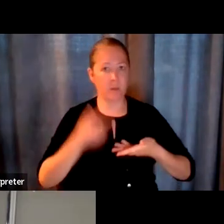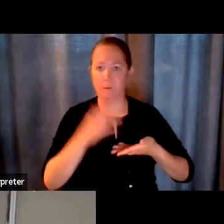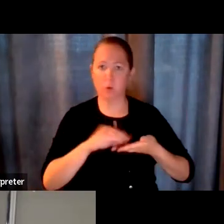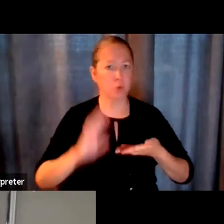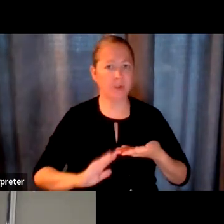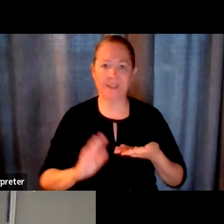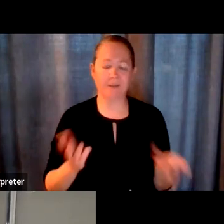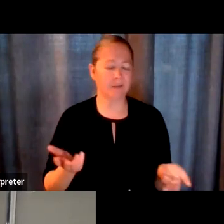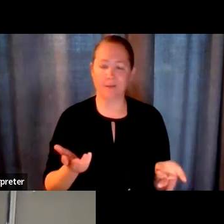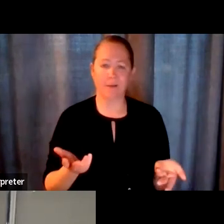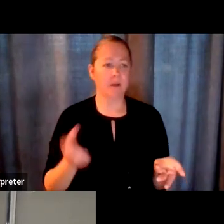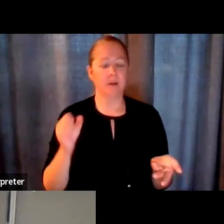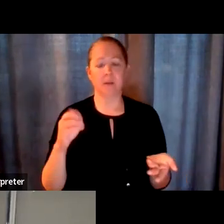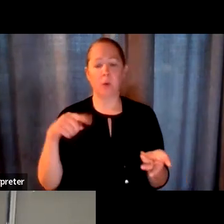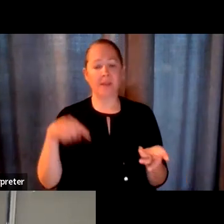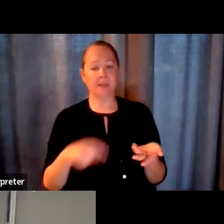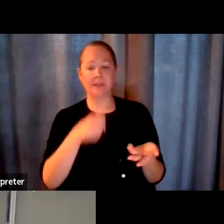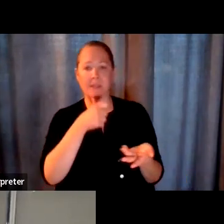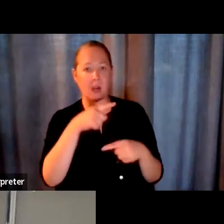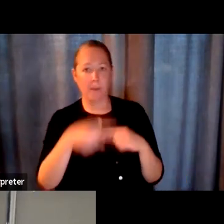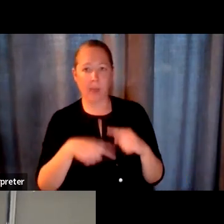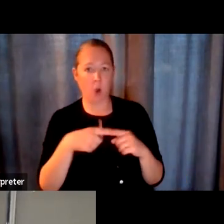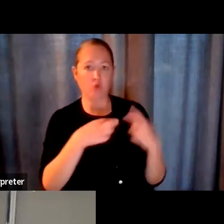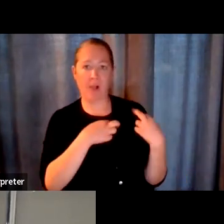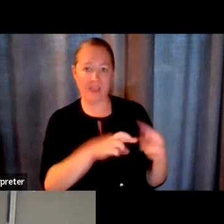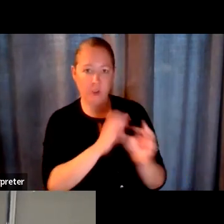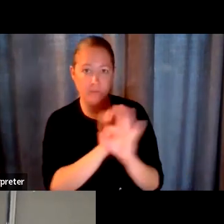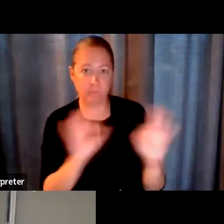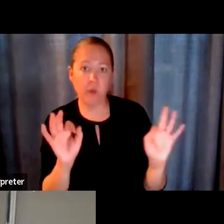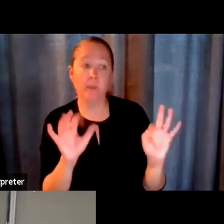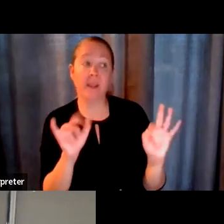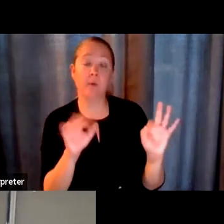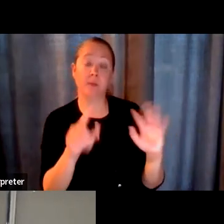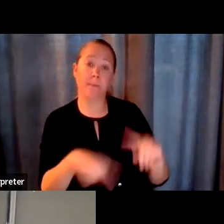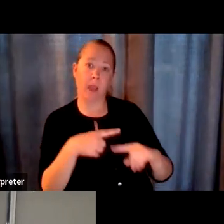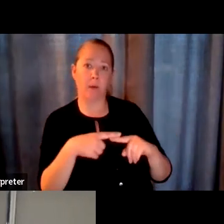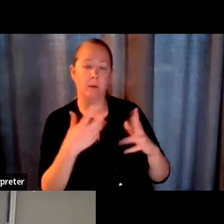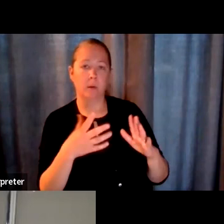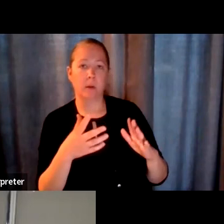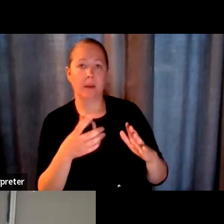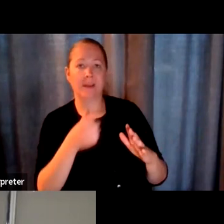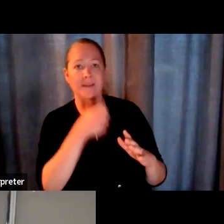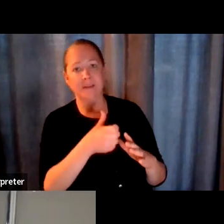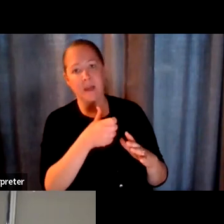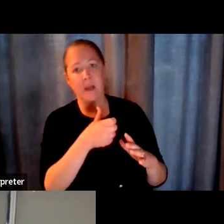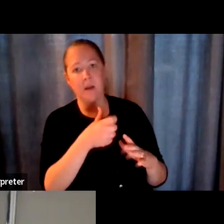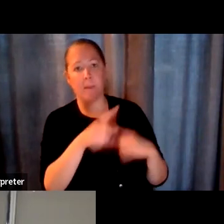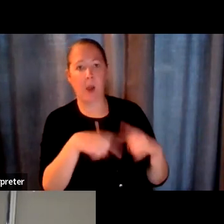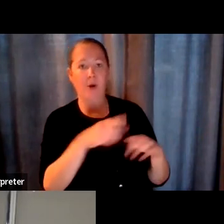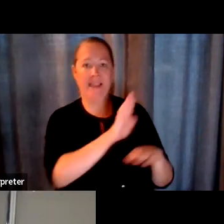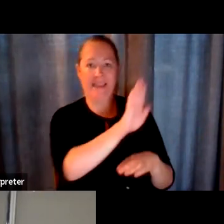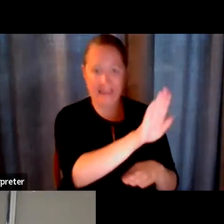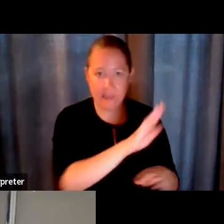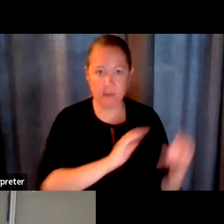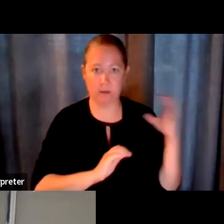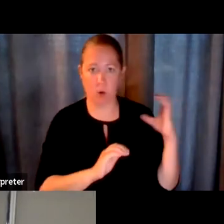case is not about religious freedom. If it was about Coach Kennedy's, it's not about Coach Kennedy's religious freedom, because if it was about his